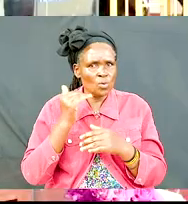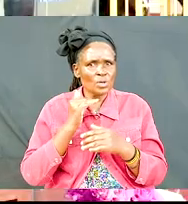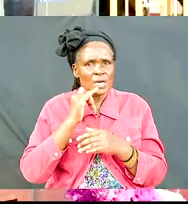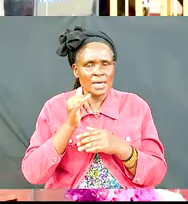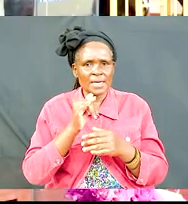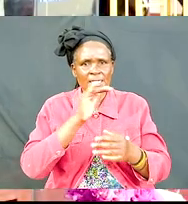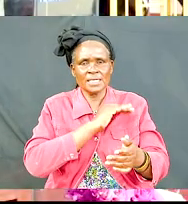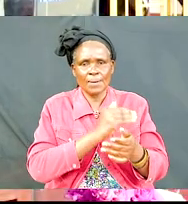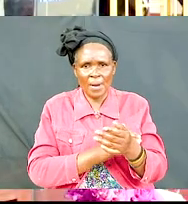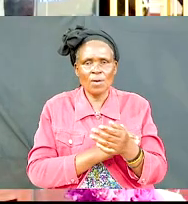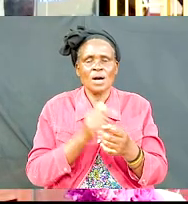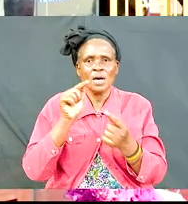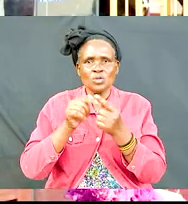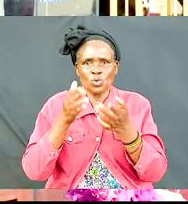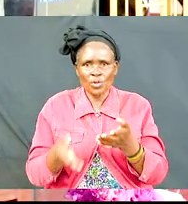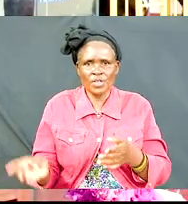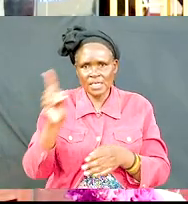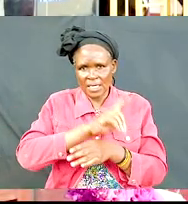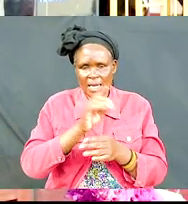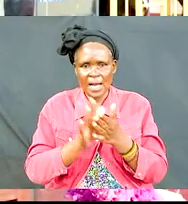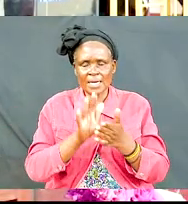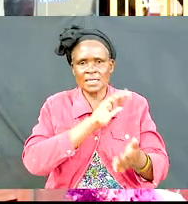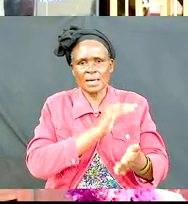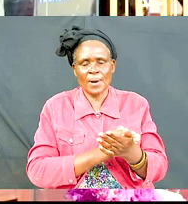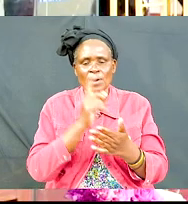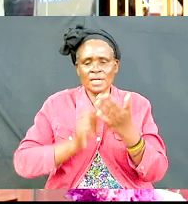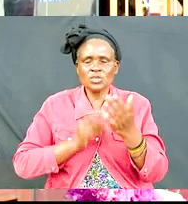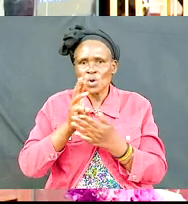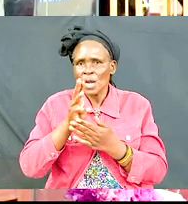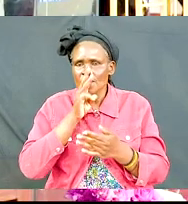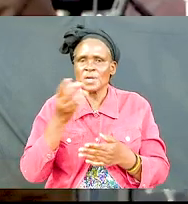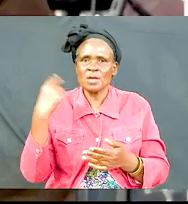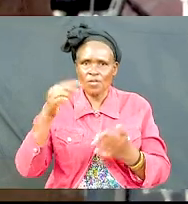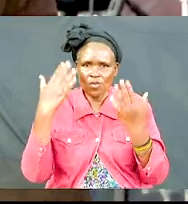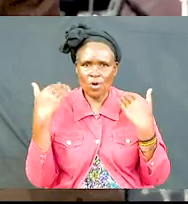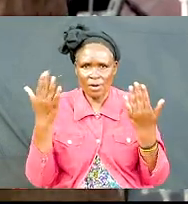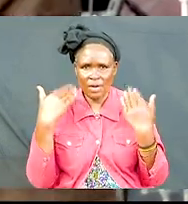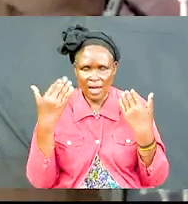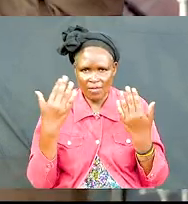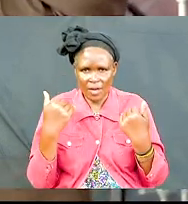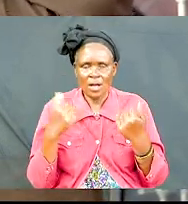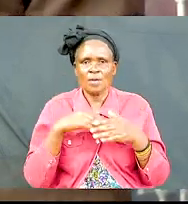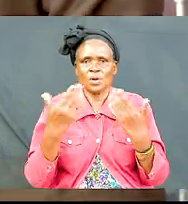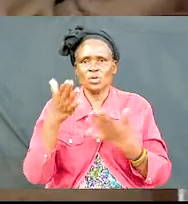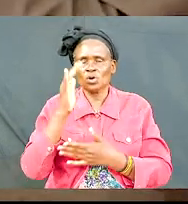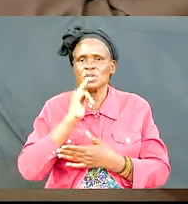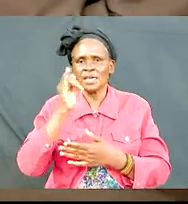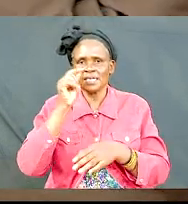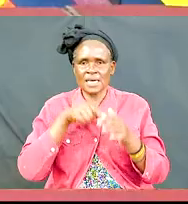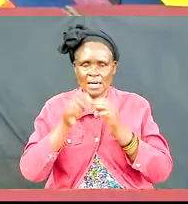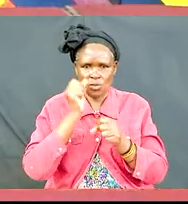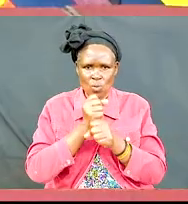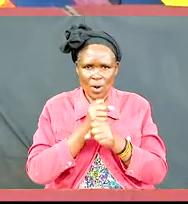that is today and is the power that will be forever. That power of God is at work even in our lives